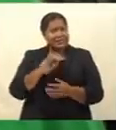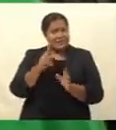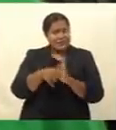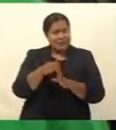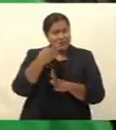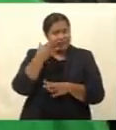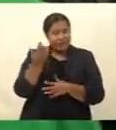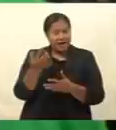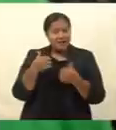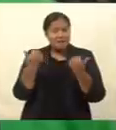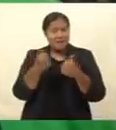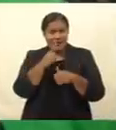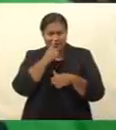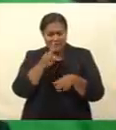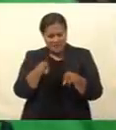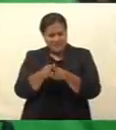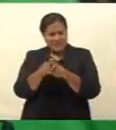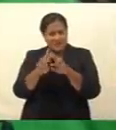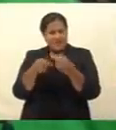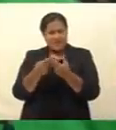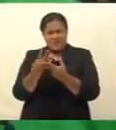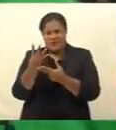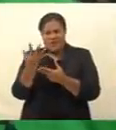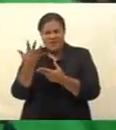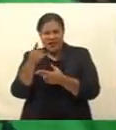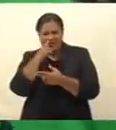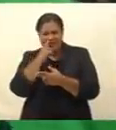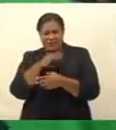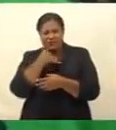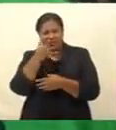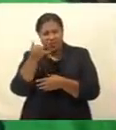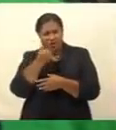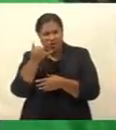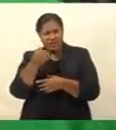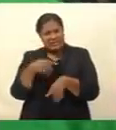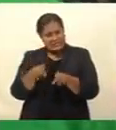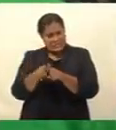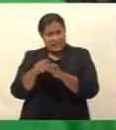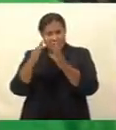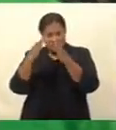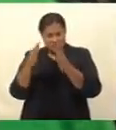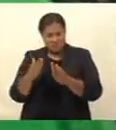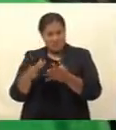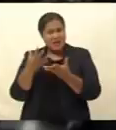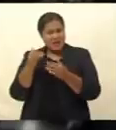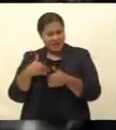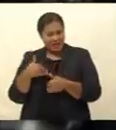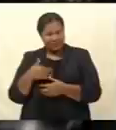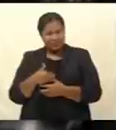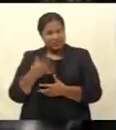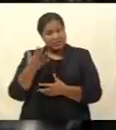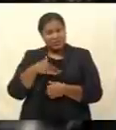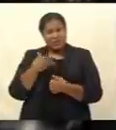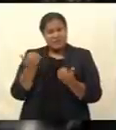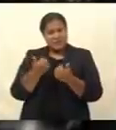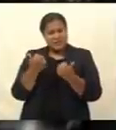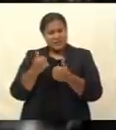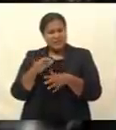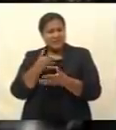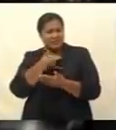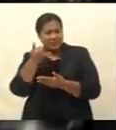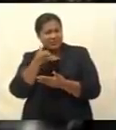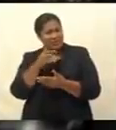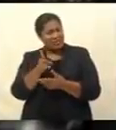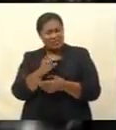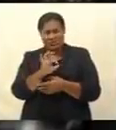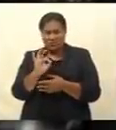people from the same family, 4 or 5 people calling from the same family, living under the same roof, making 4 or 5 different phone calls. And obviously that's